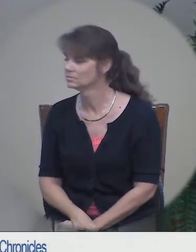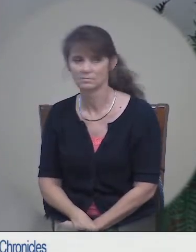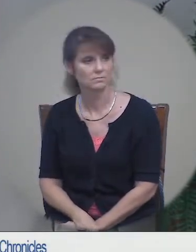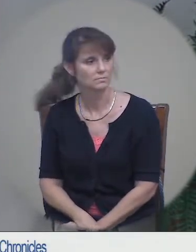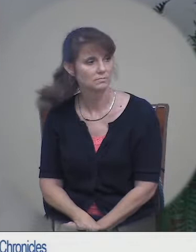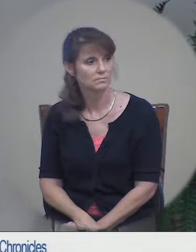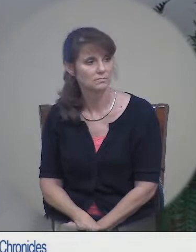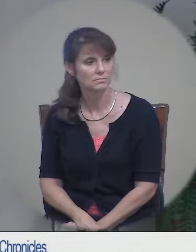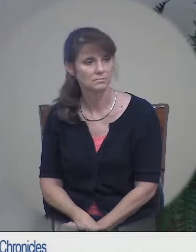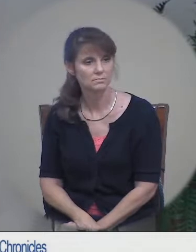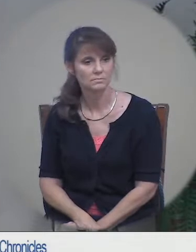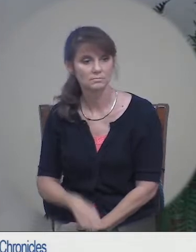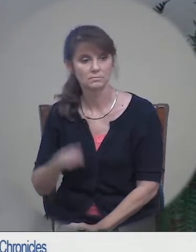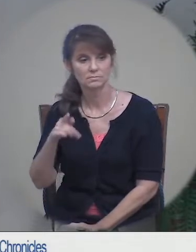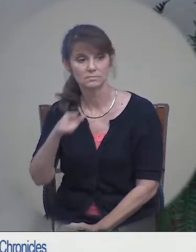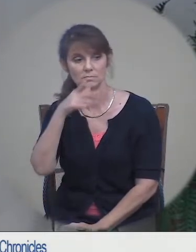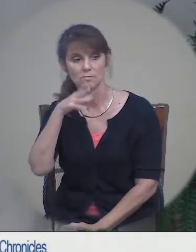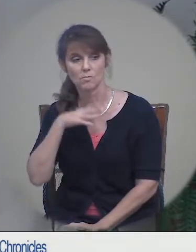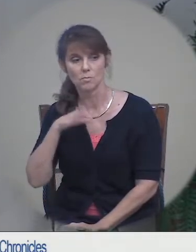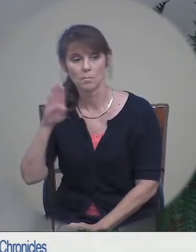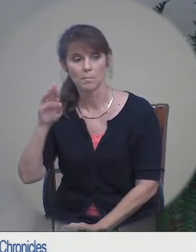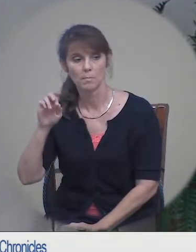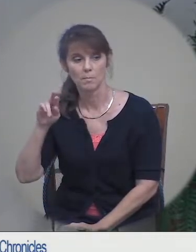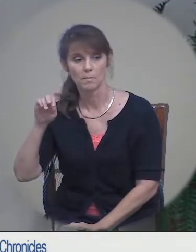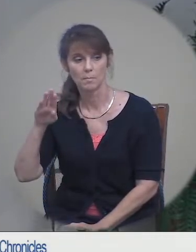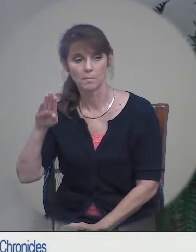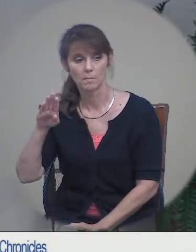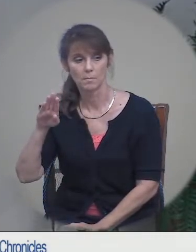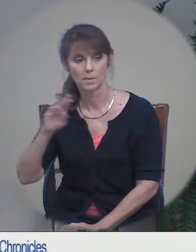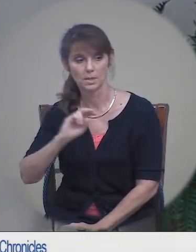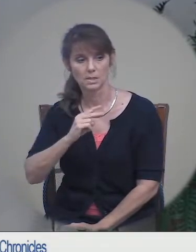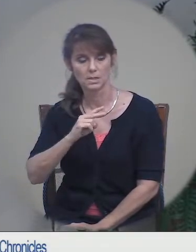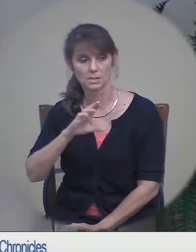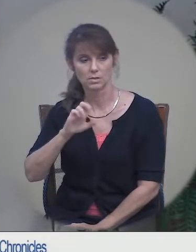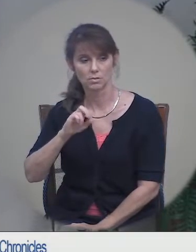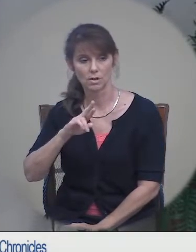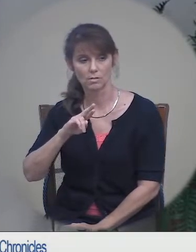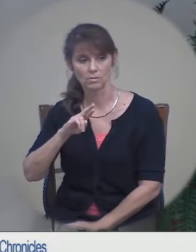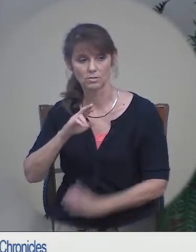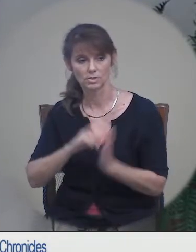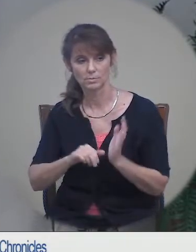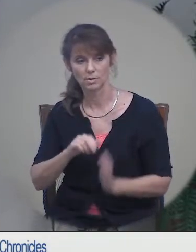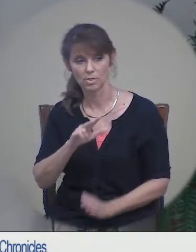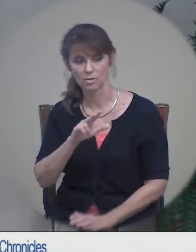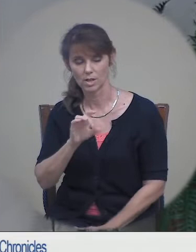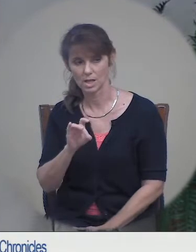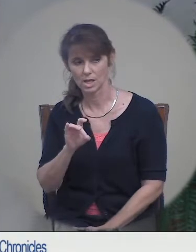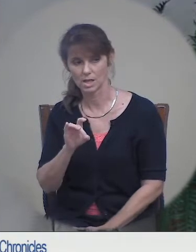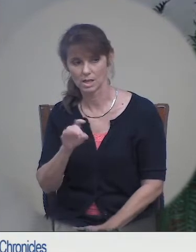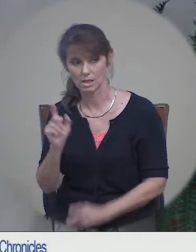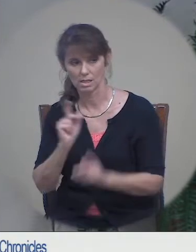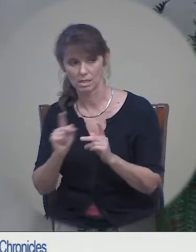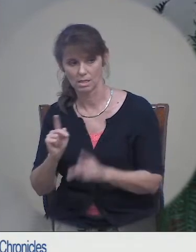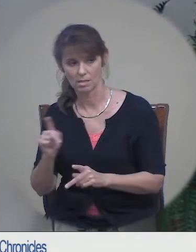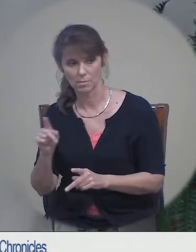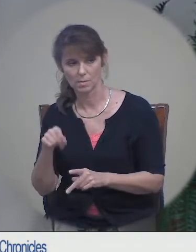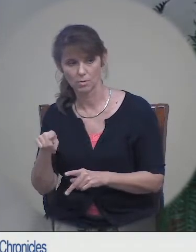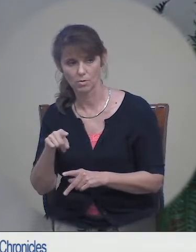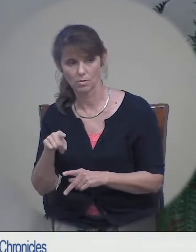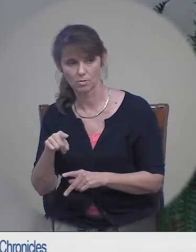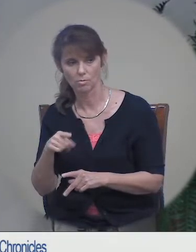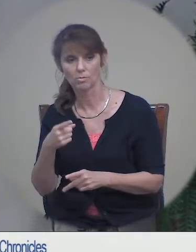Barb? Well, I thought in 2 Chronicles 38:16-20, where people were going to eat